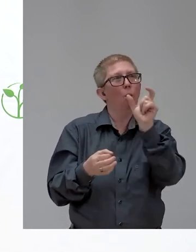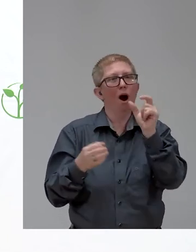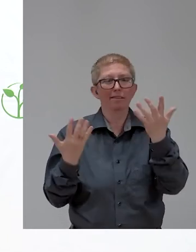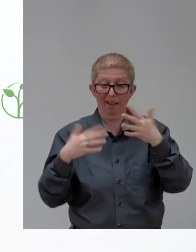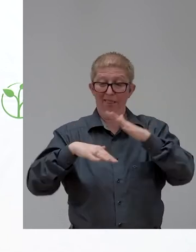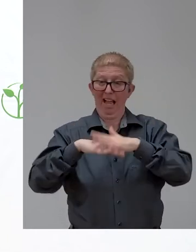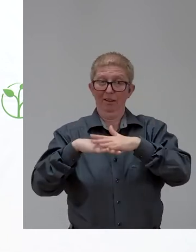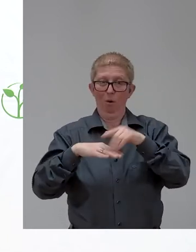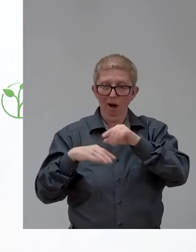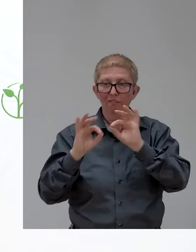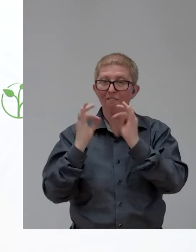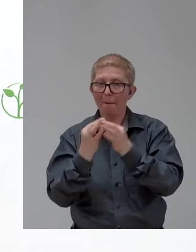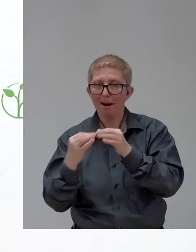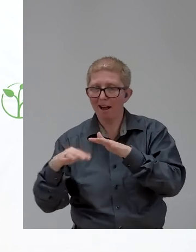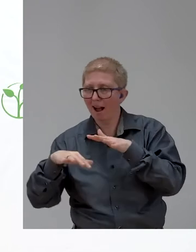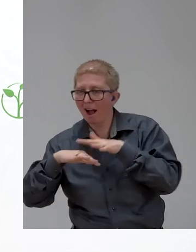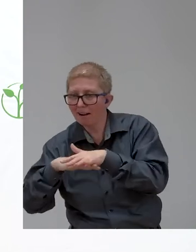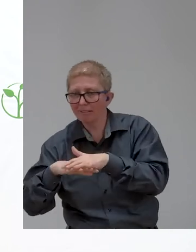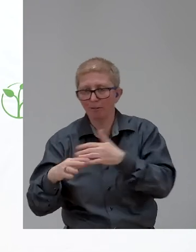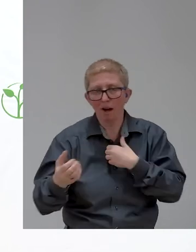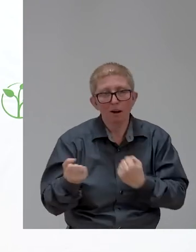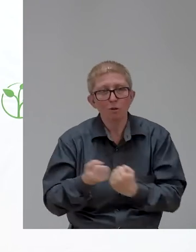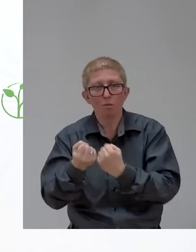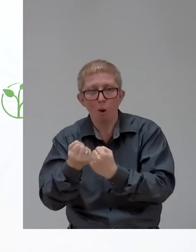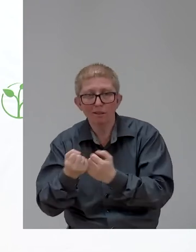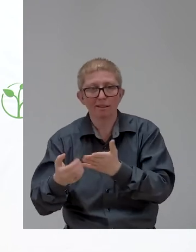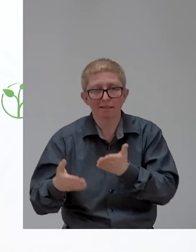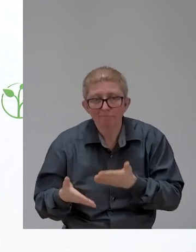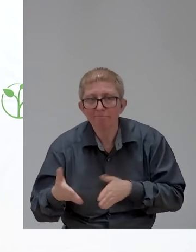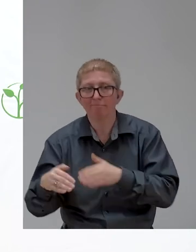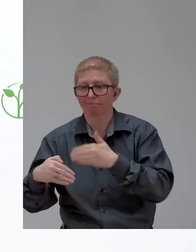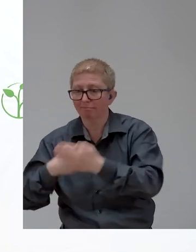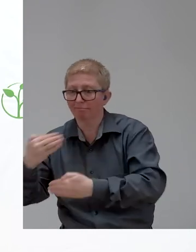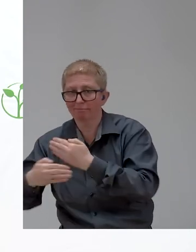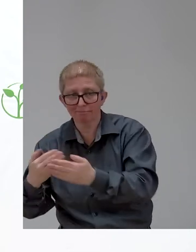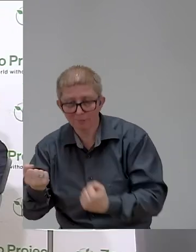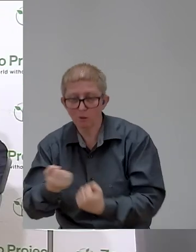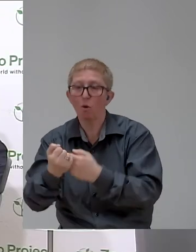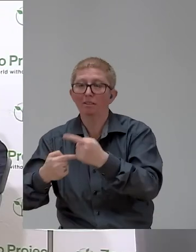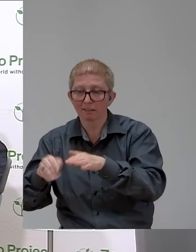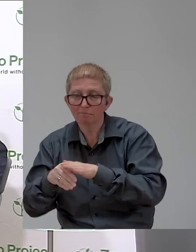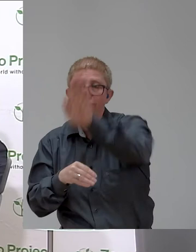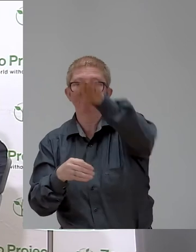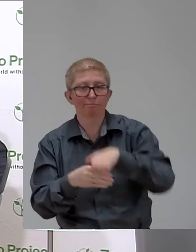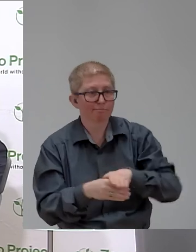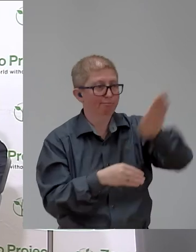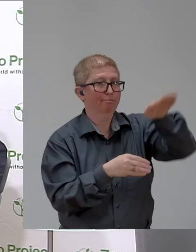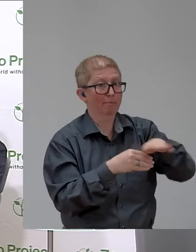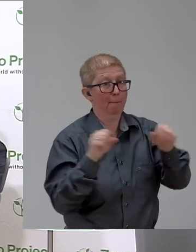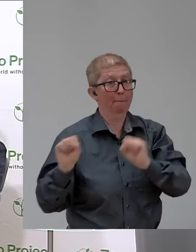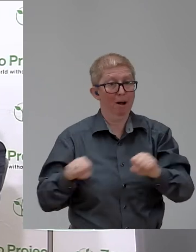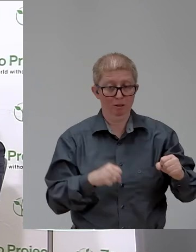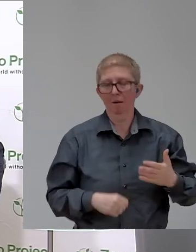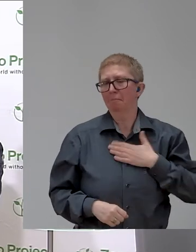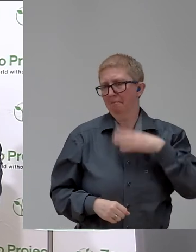other further in order to be successful to help others. Thank you, Stefan. That was my experience. Thank you.